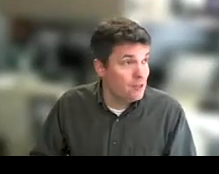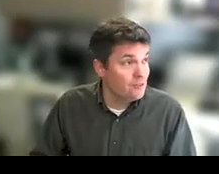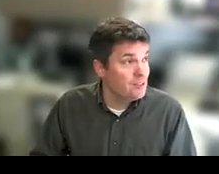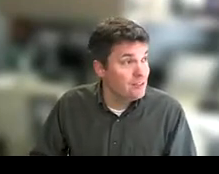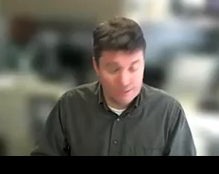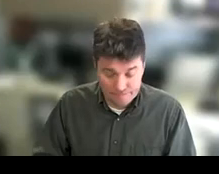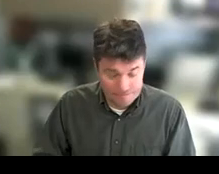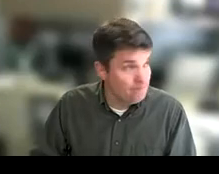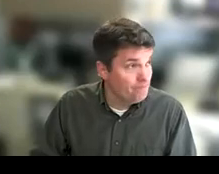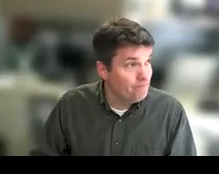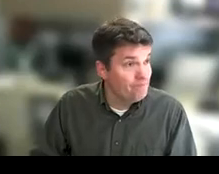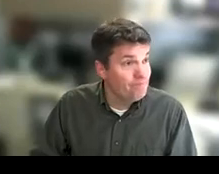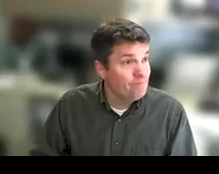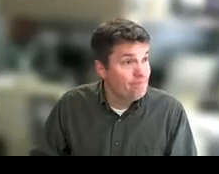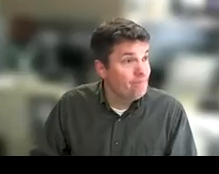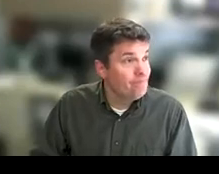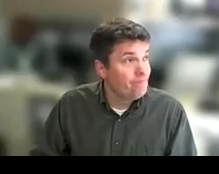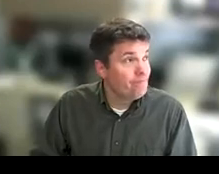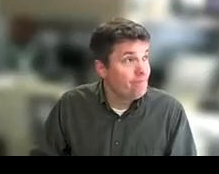it for themselves.